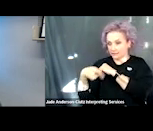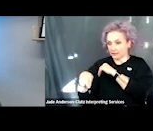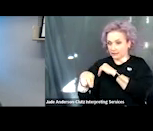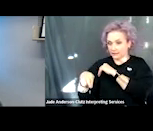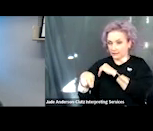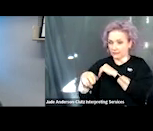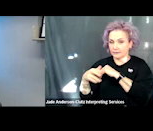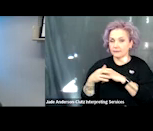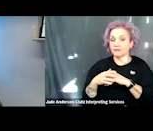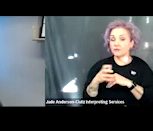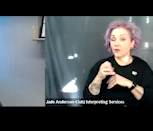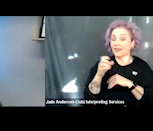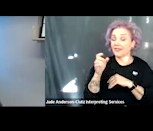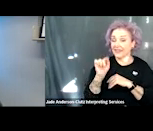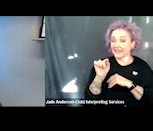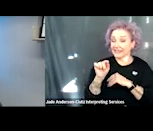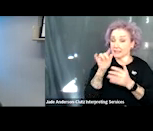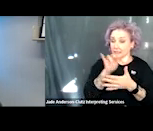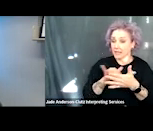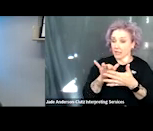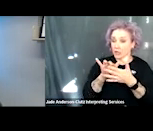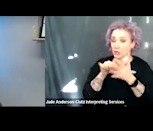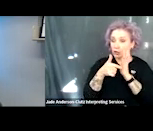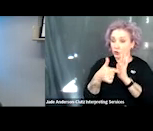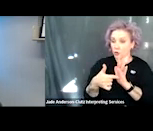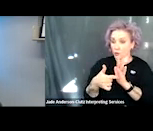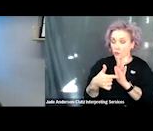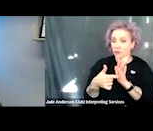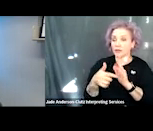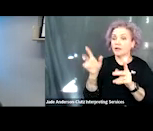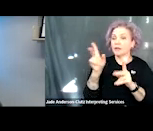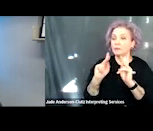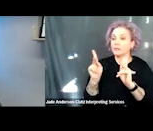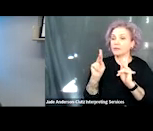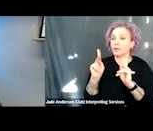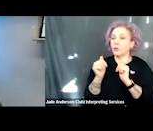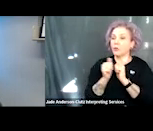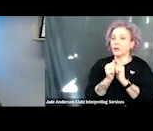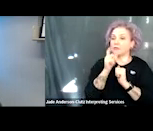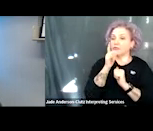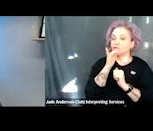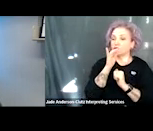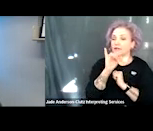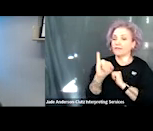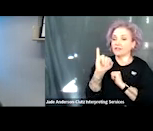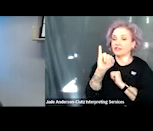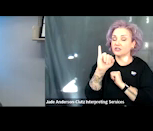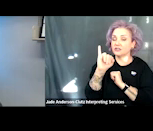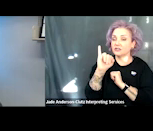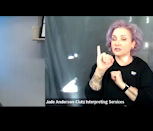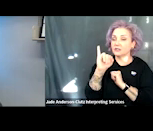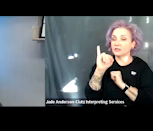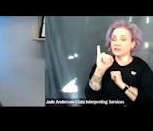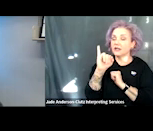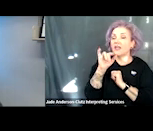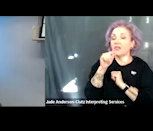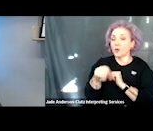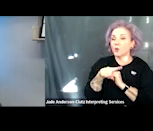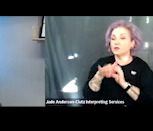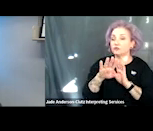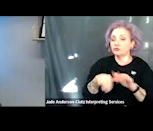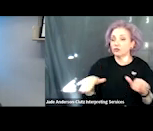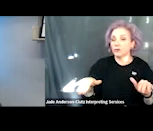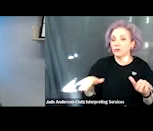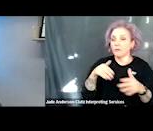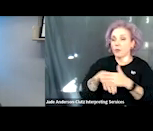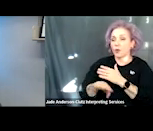developing schizophrenia. Then more specifically, we started getting serological evidence. So now we actually can detect